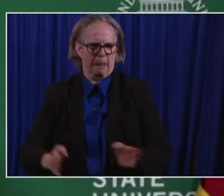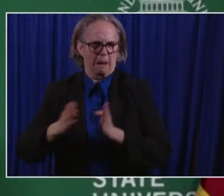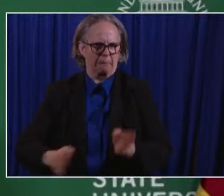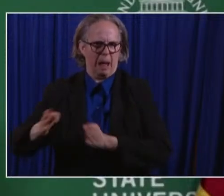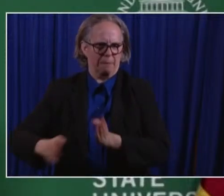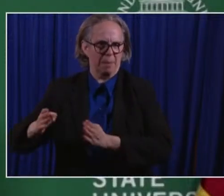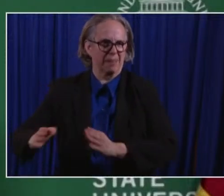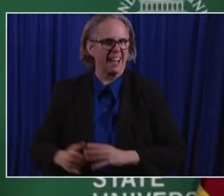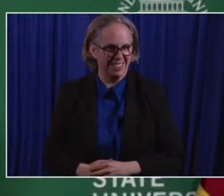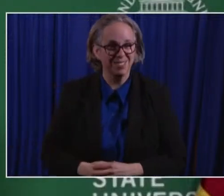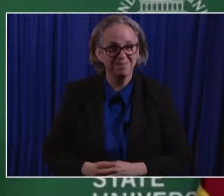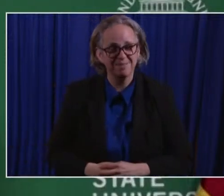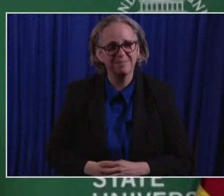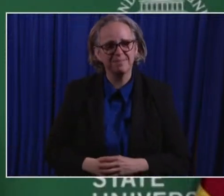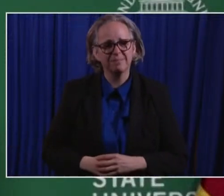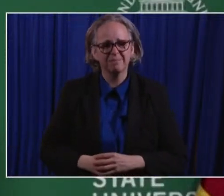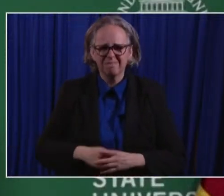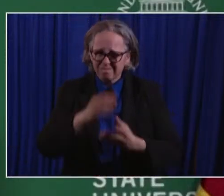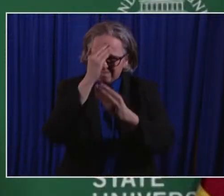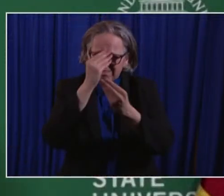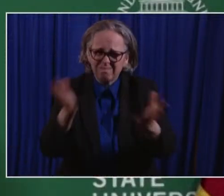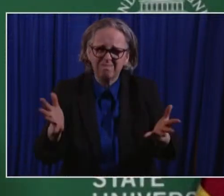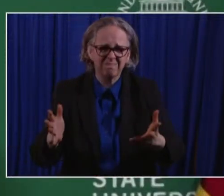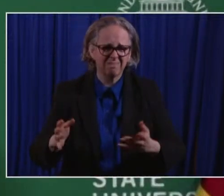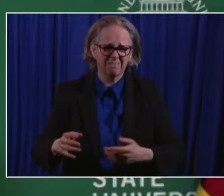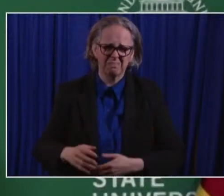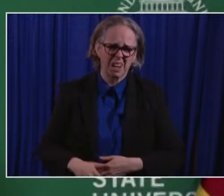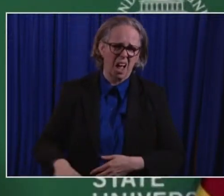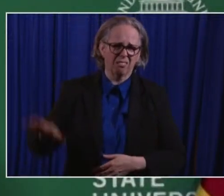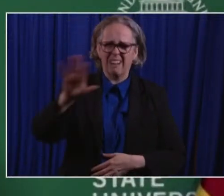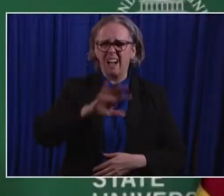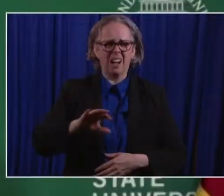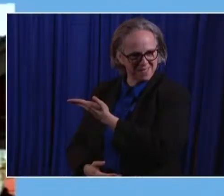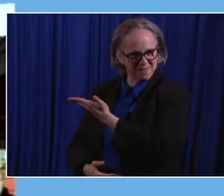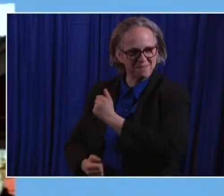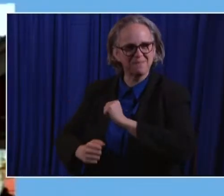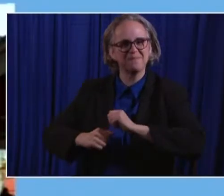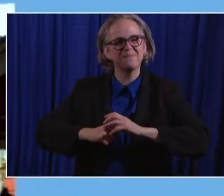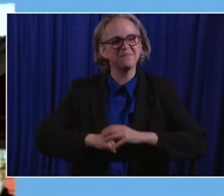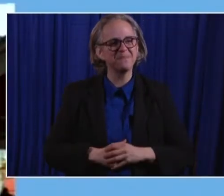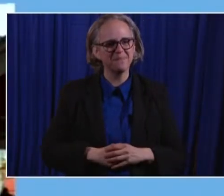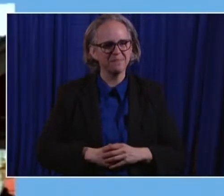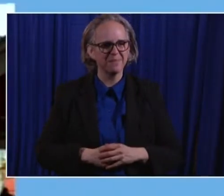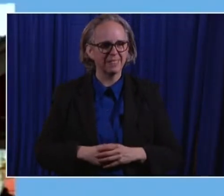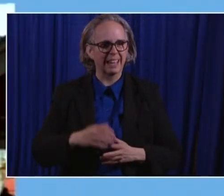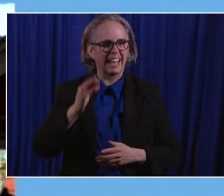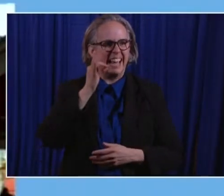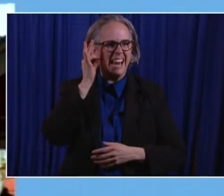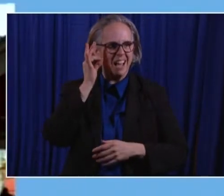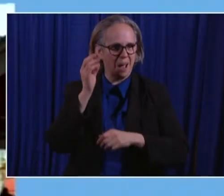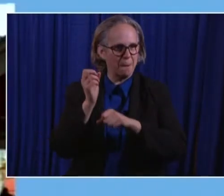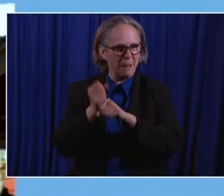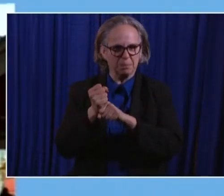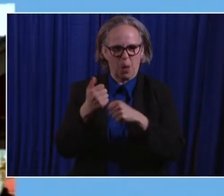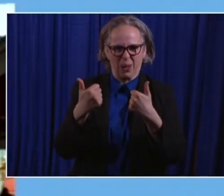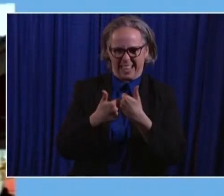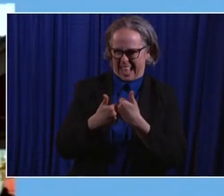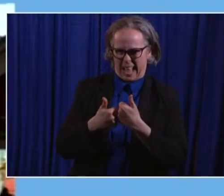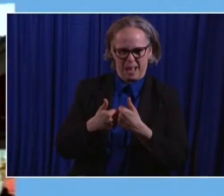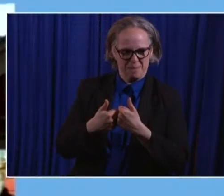state to reach more and more people with this vaccine. Here at Progressive Field, vaccinated.